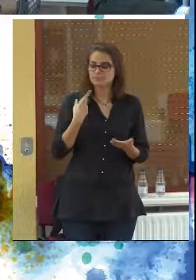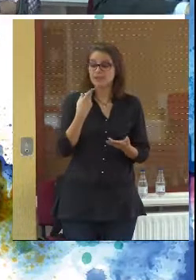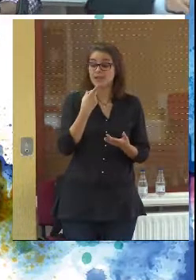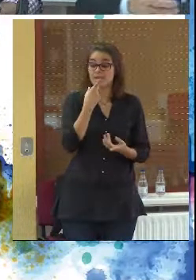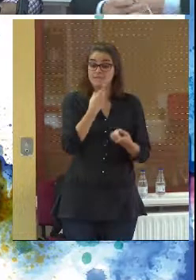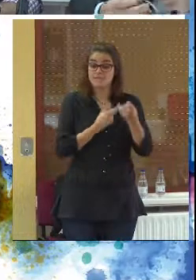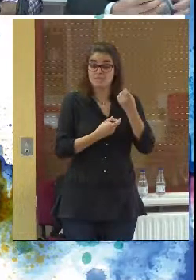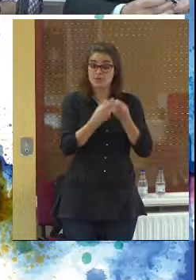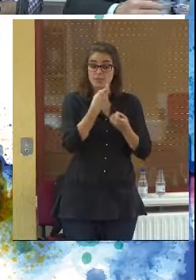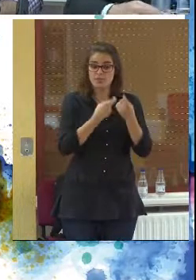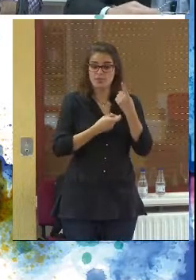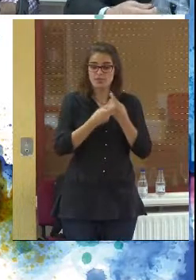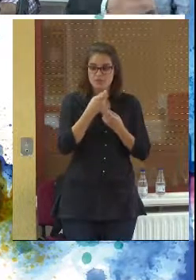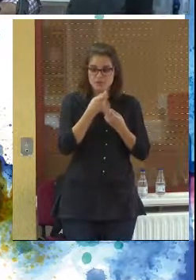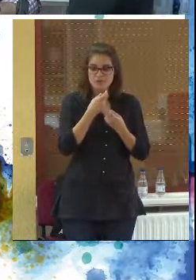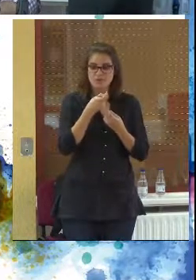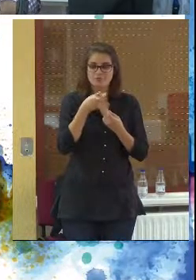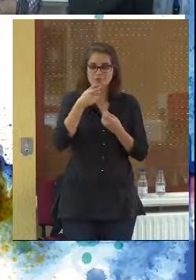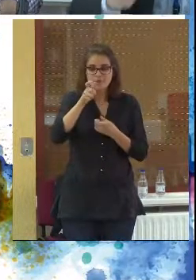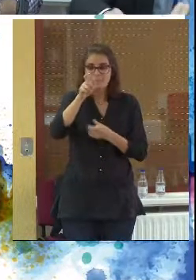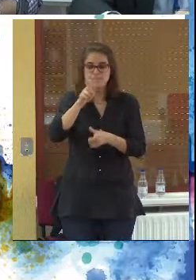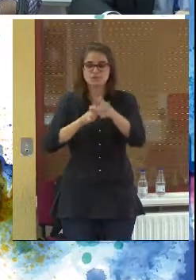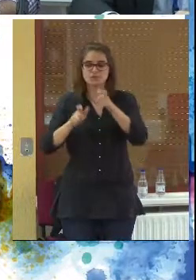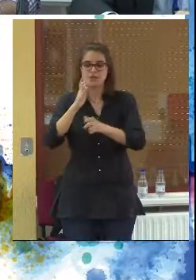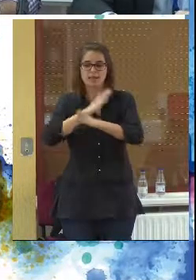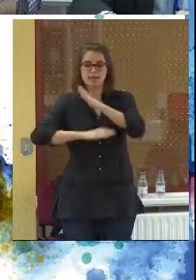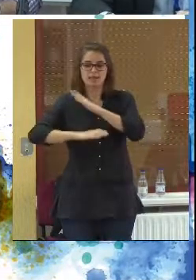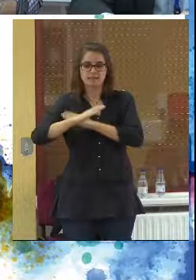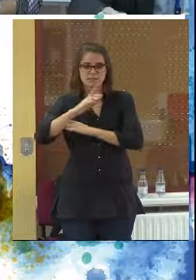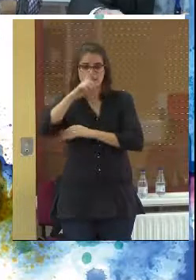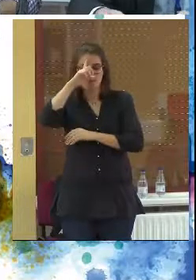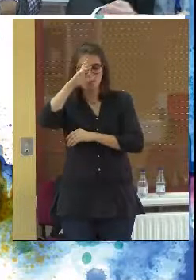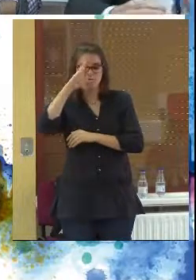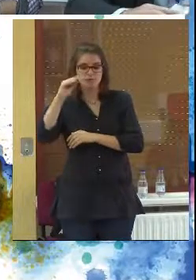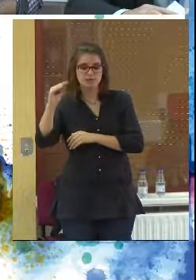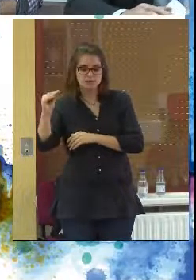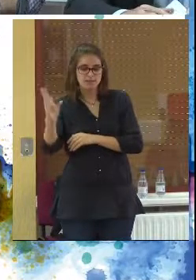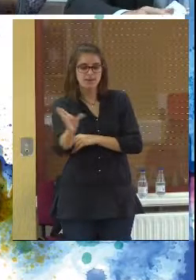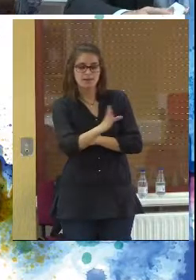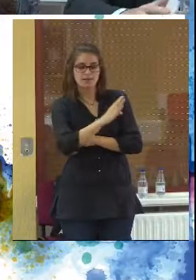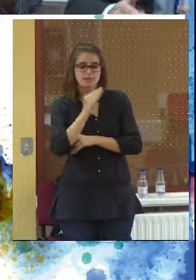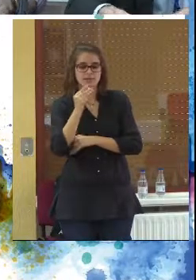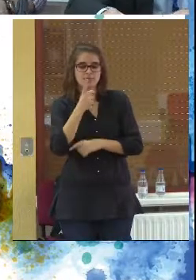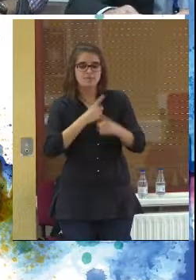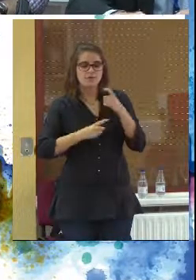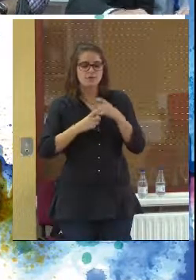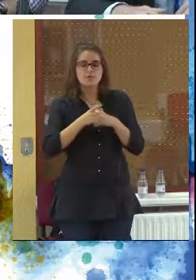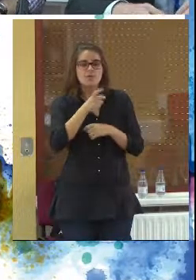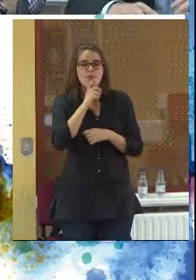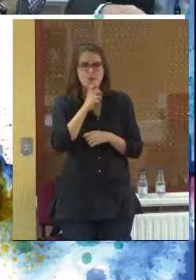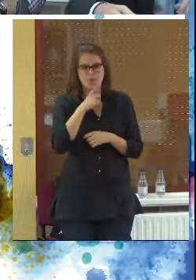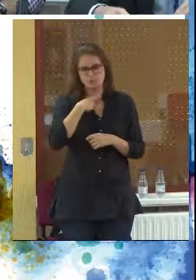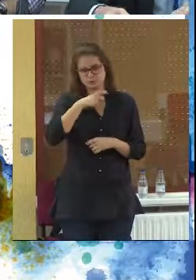we build information that's understandable for someone who has a cognitive disability? Well, it's very